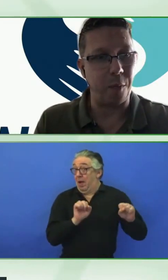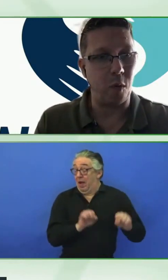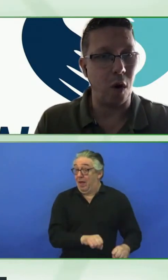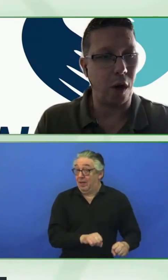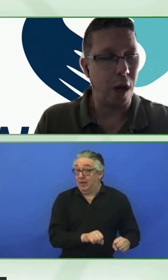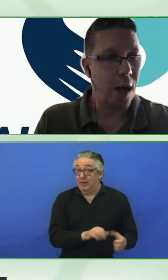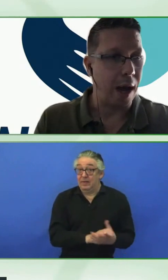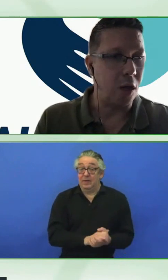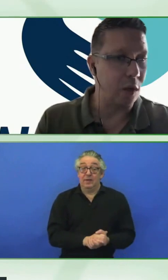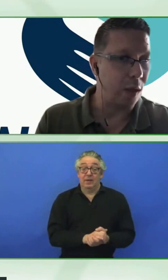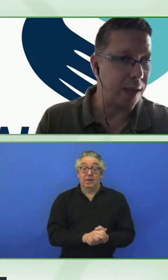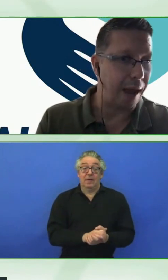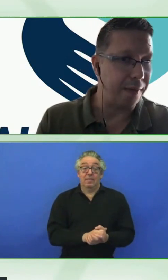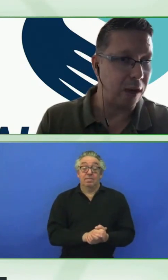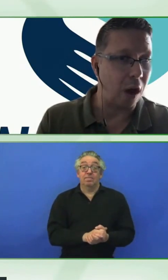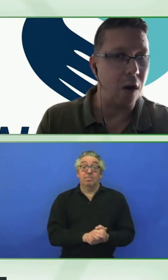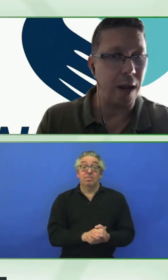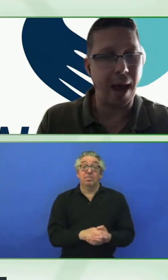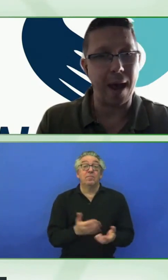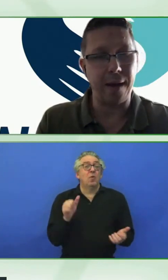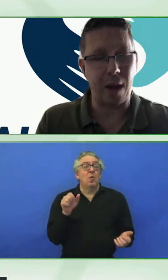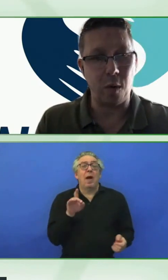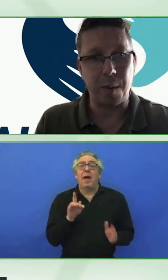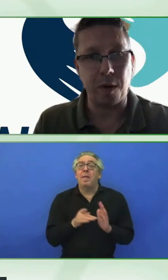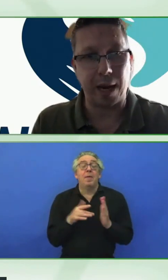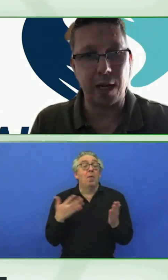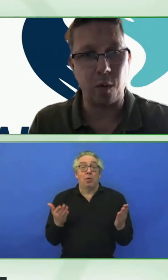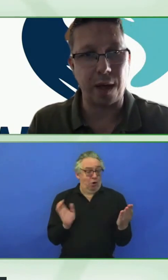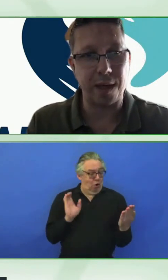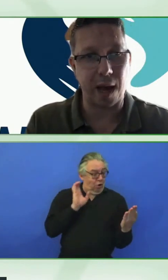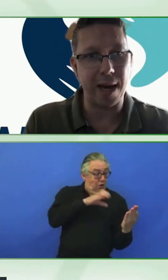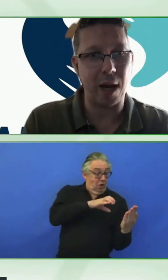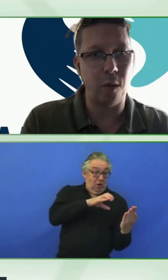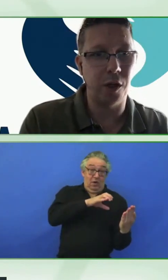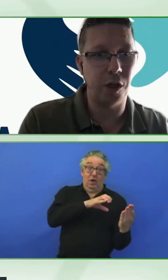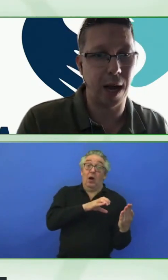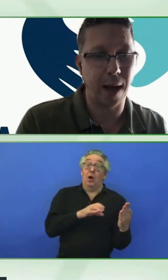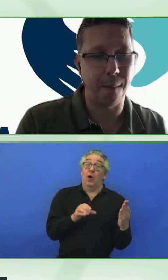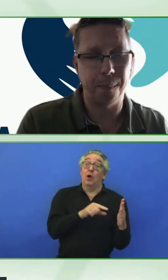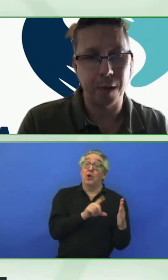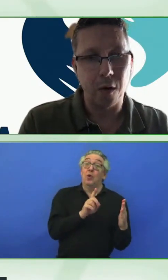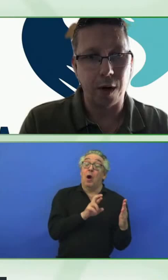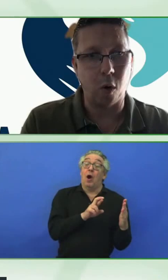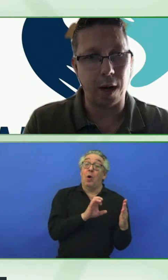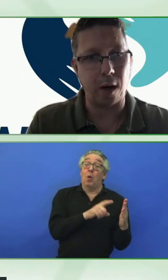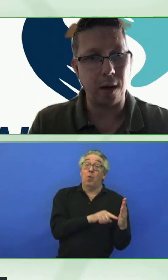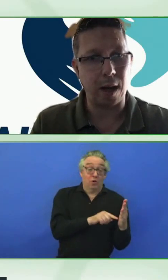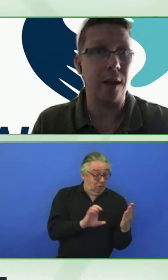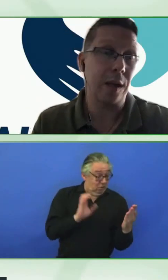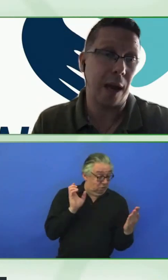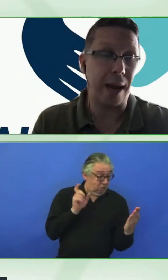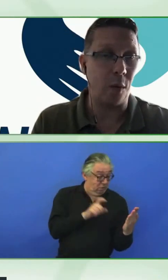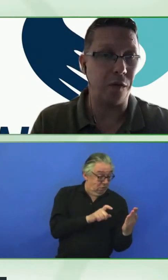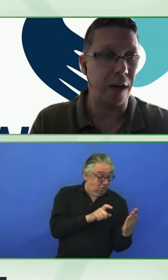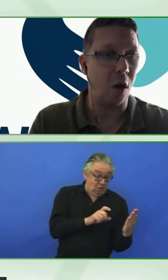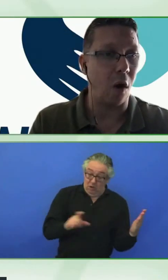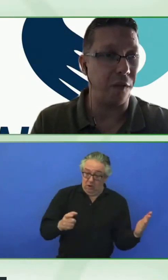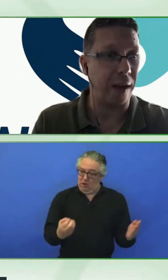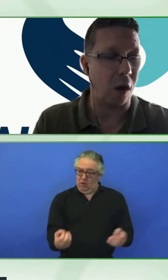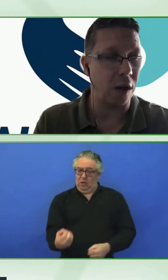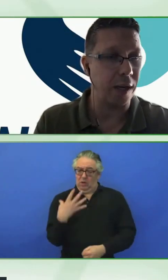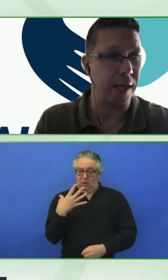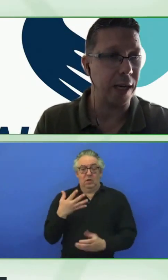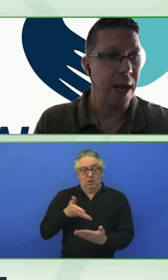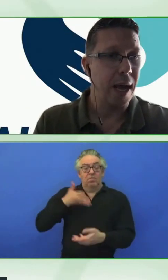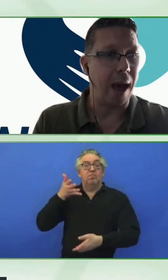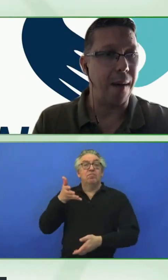how the app would work. A user would scan that code, and they would be presented with a sign language recording, a sign language video of